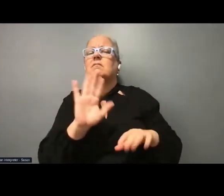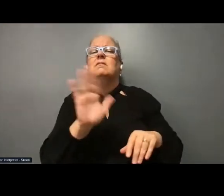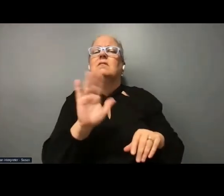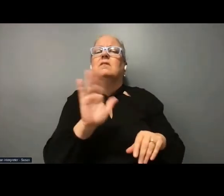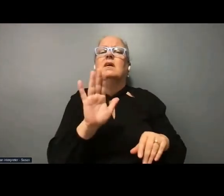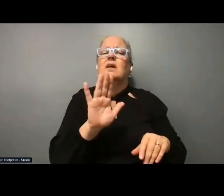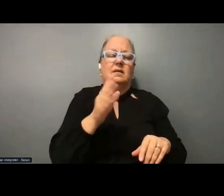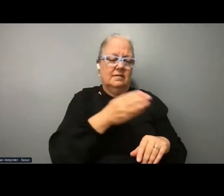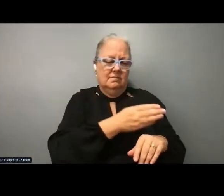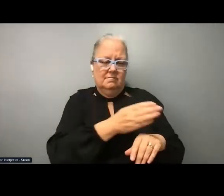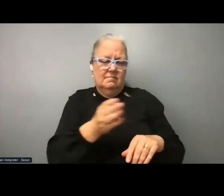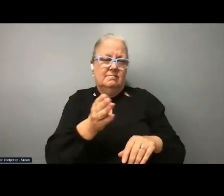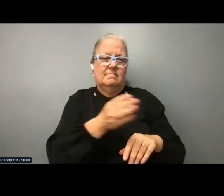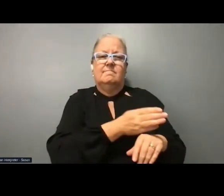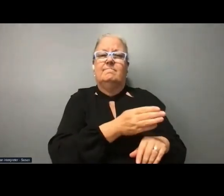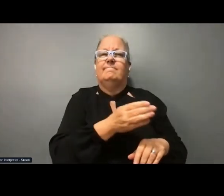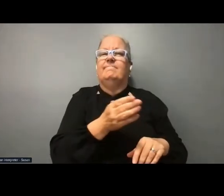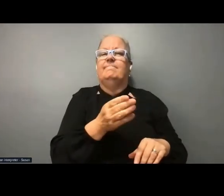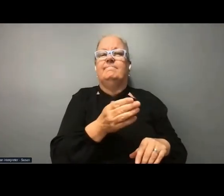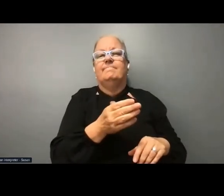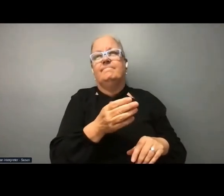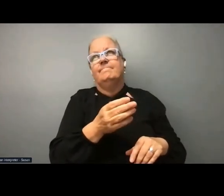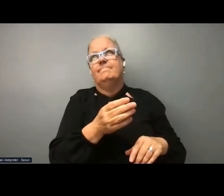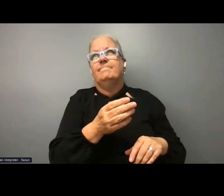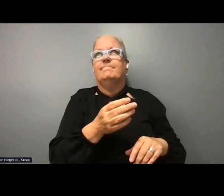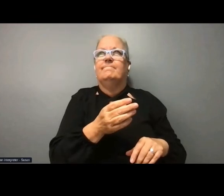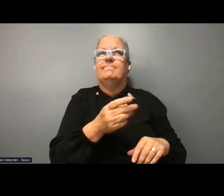cannot, I will say, who cannot